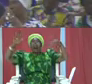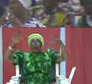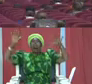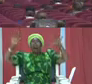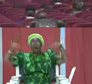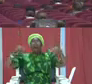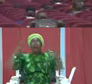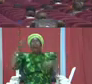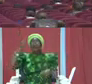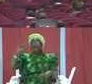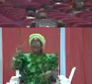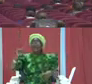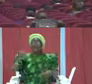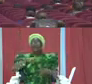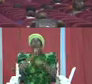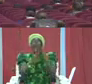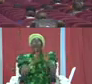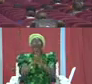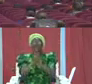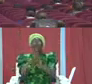The kind of fresh air